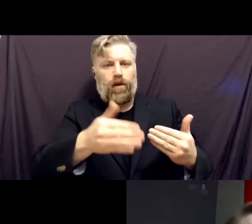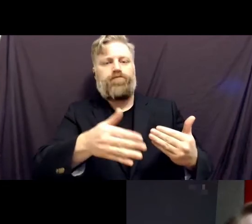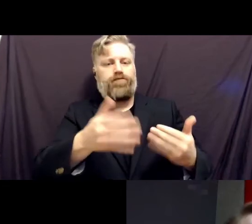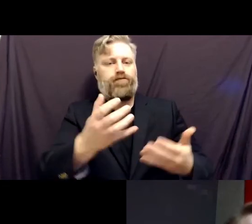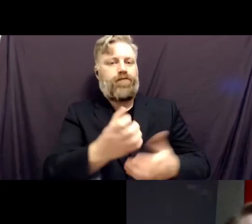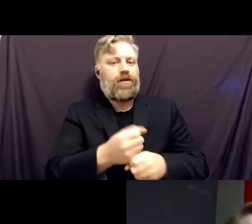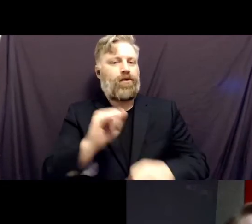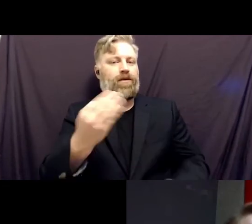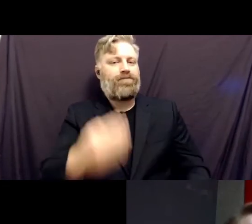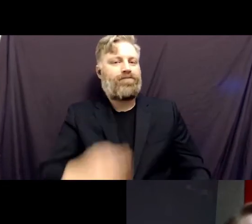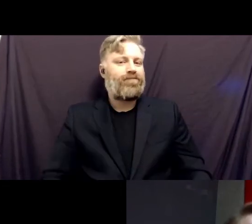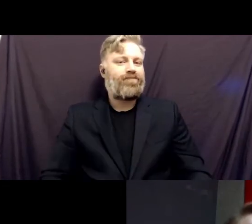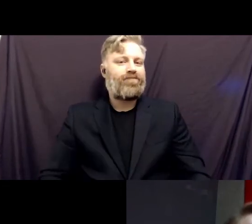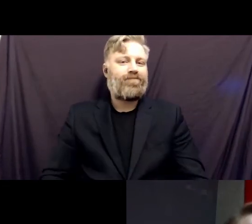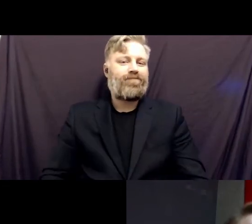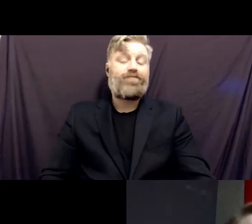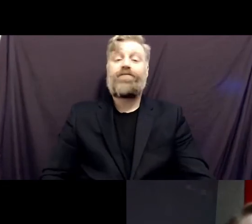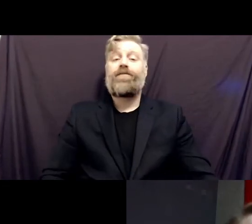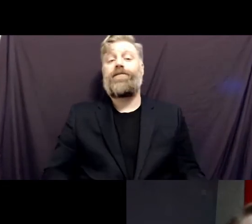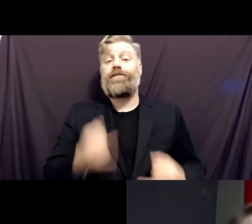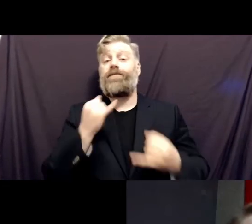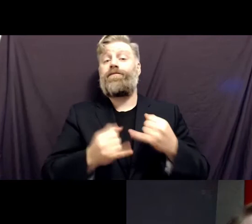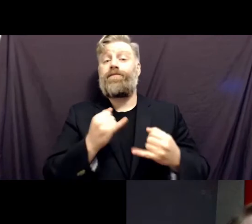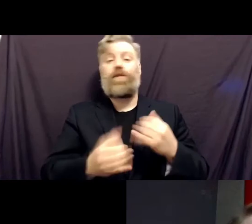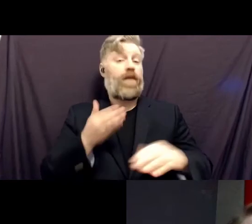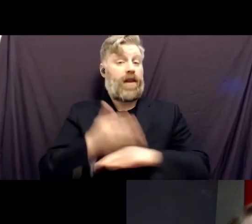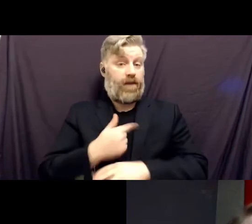Finally, as I mentioned before, after donating the